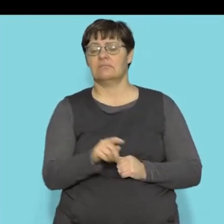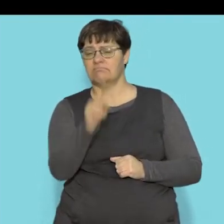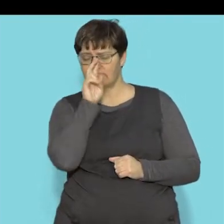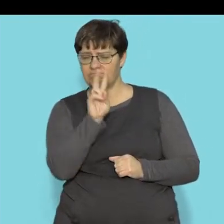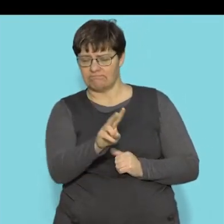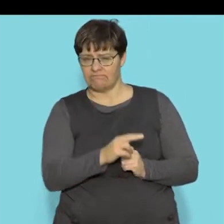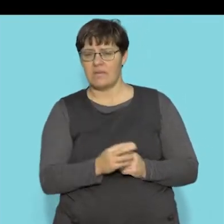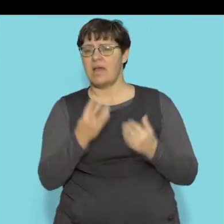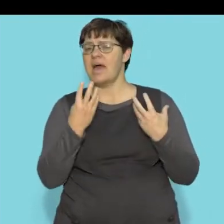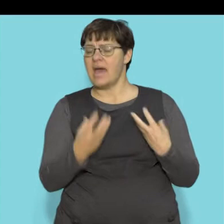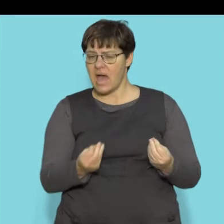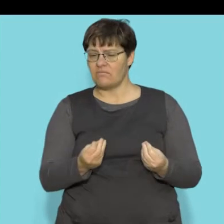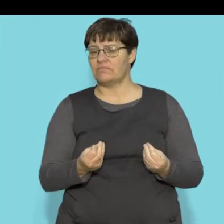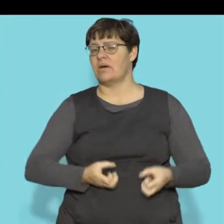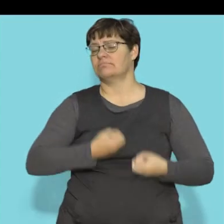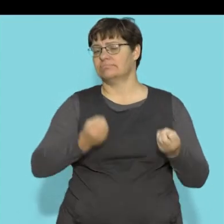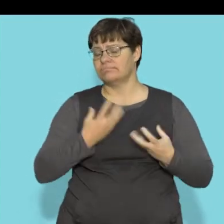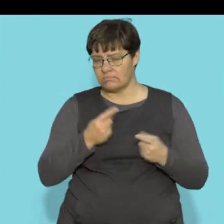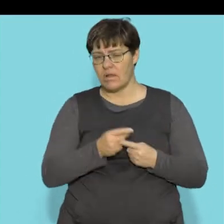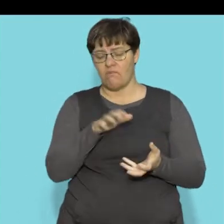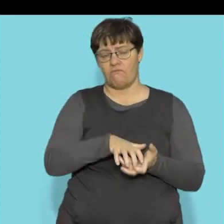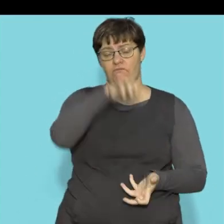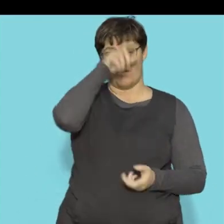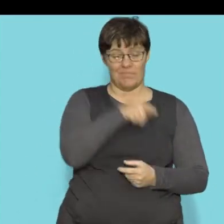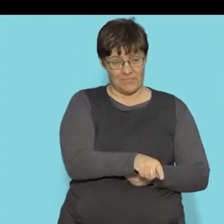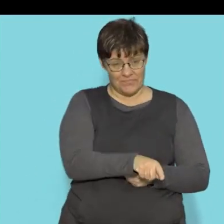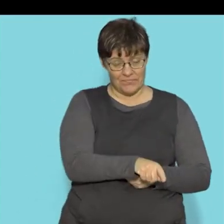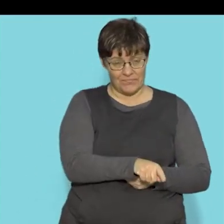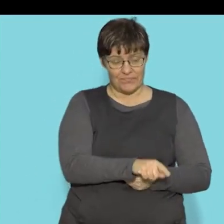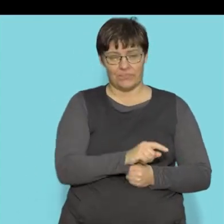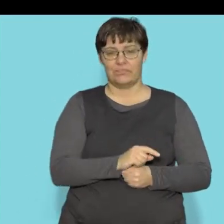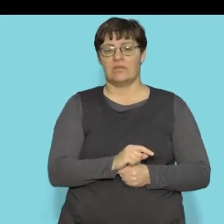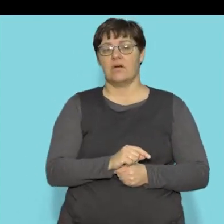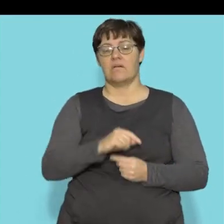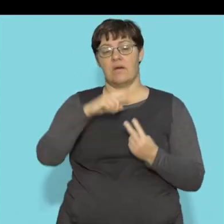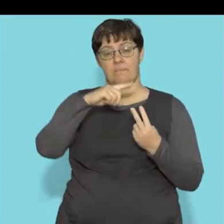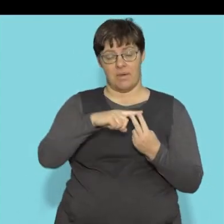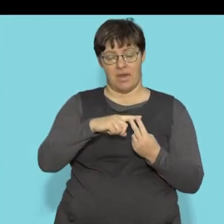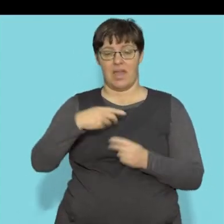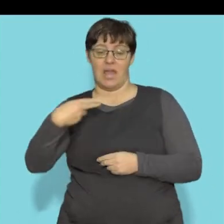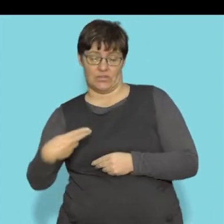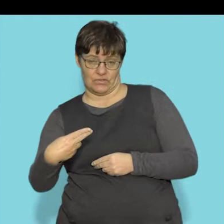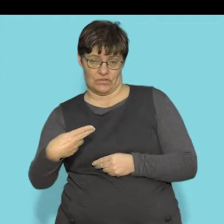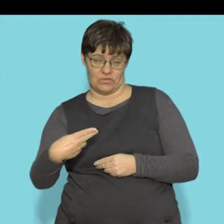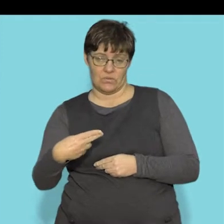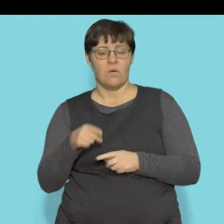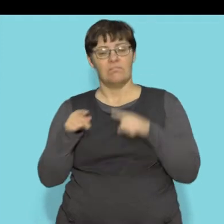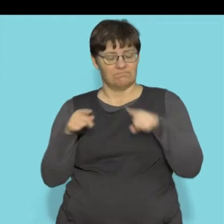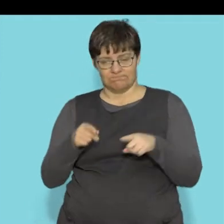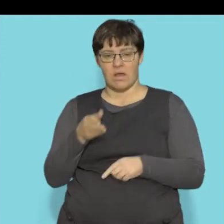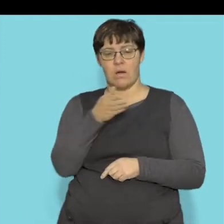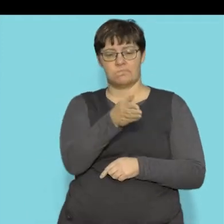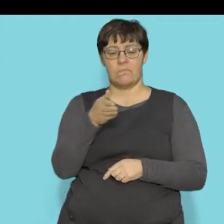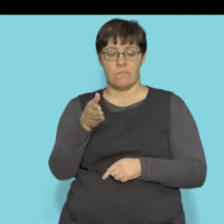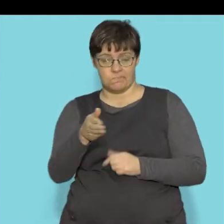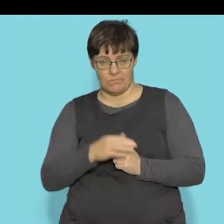And we can see that we have to express the volume in terms of pi and h, because those are what are